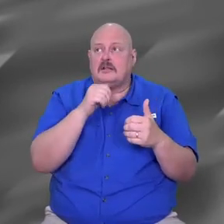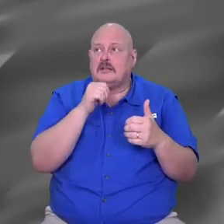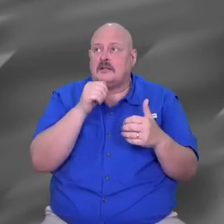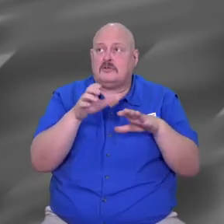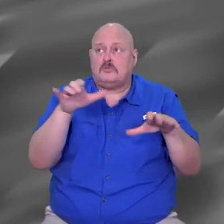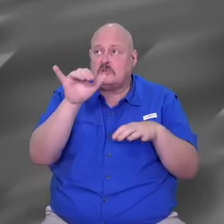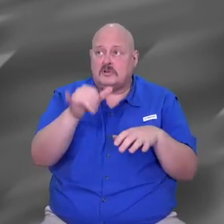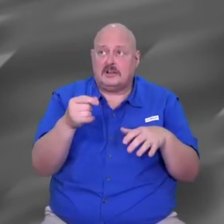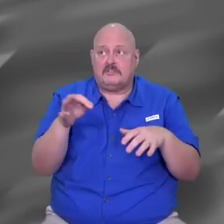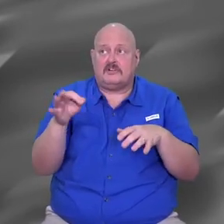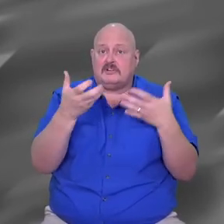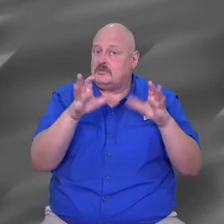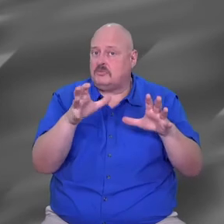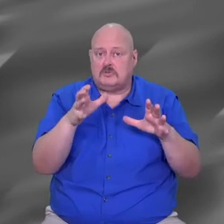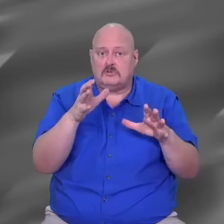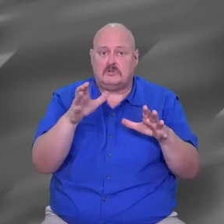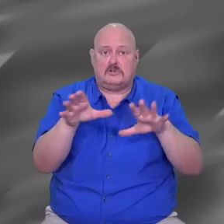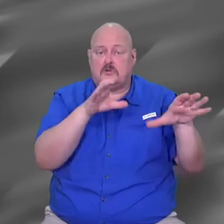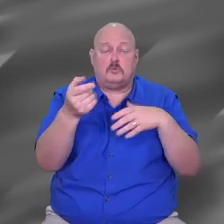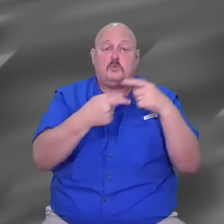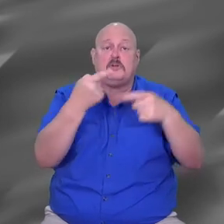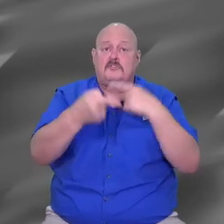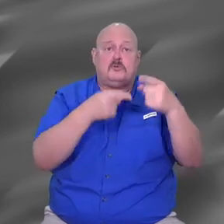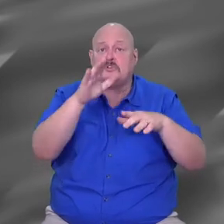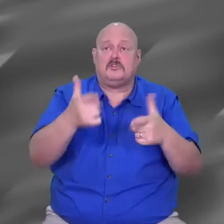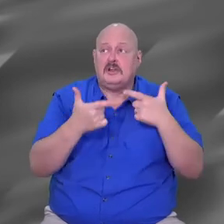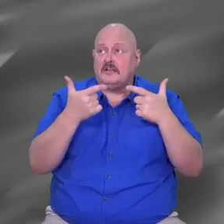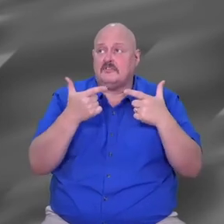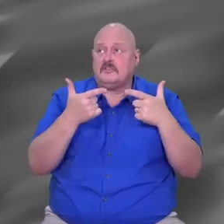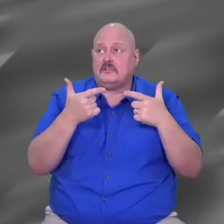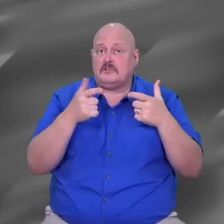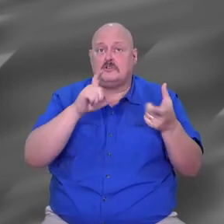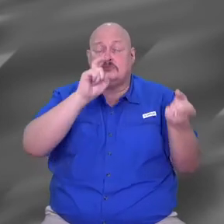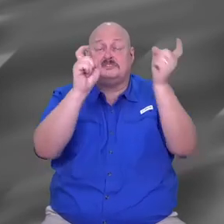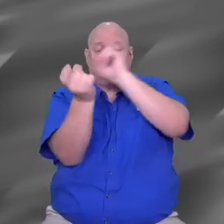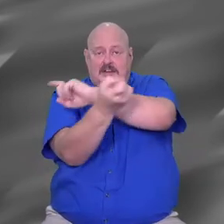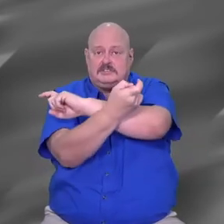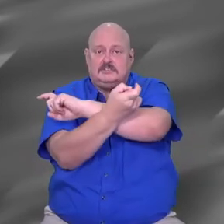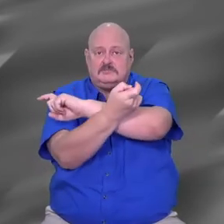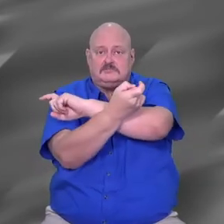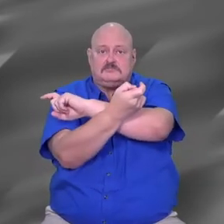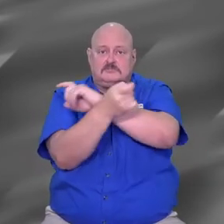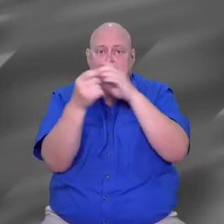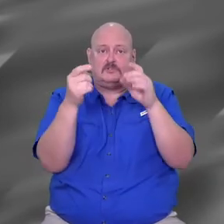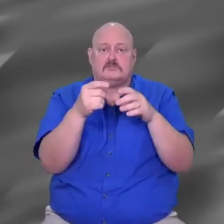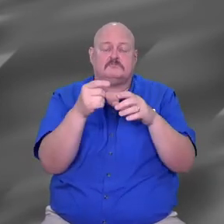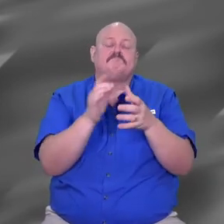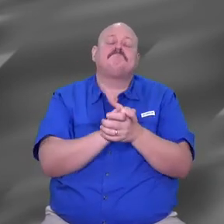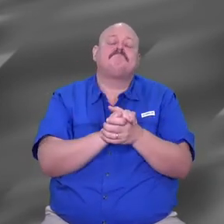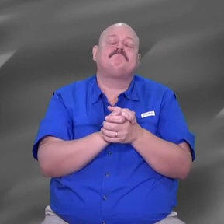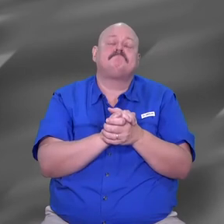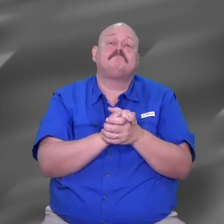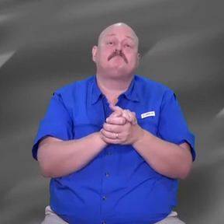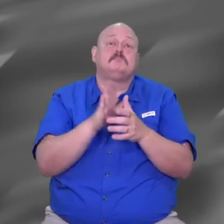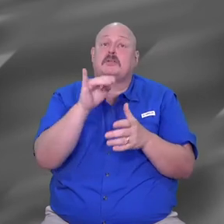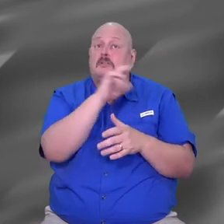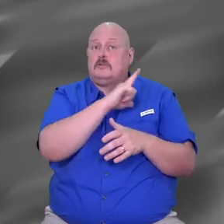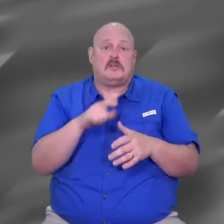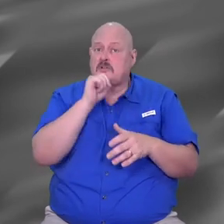this if I didn't want whatever's going in your life and other people's lives to be transformed and to be addressed by the Lord. This wasn't just